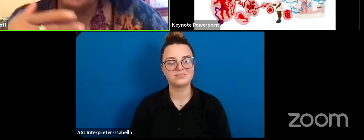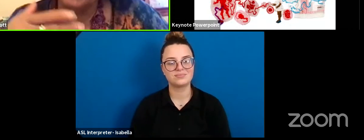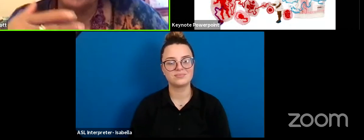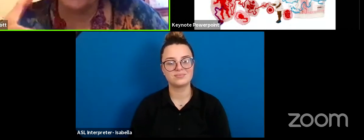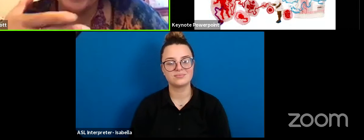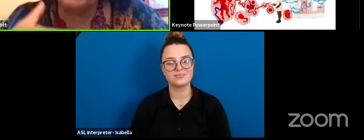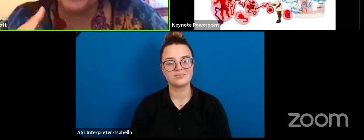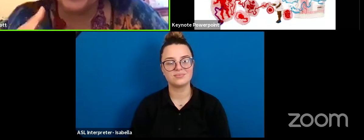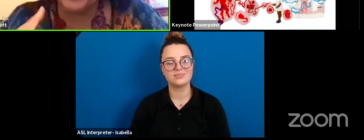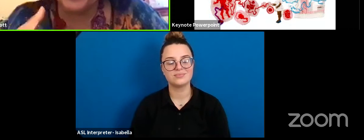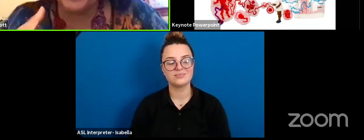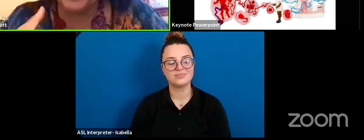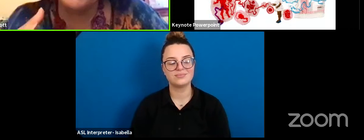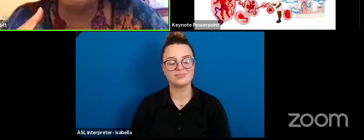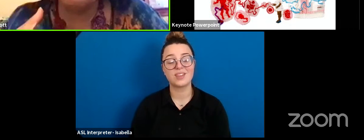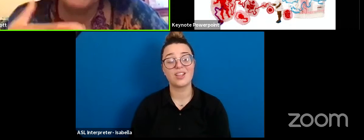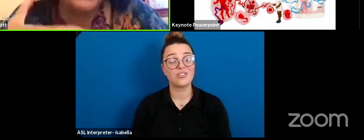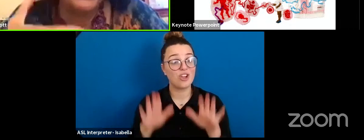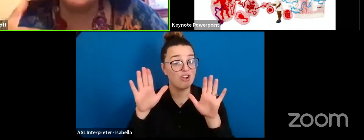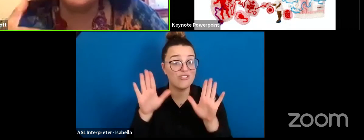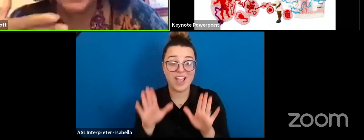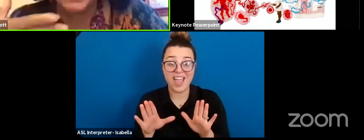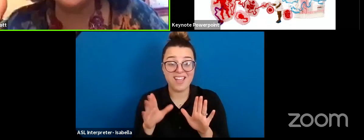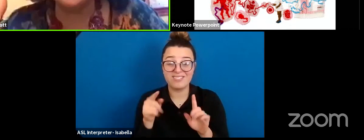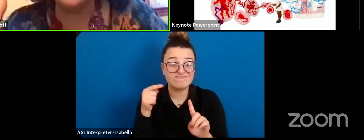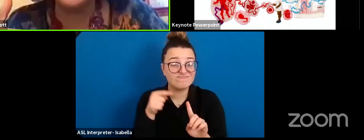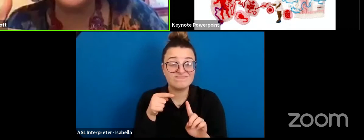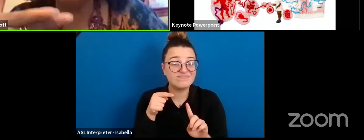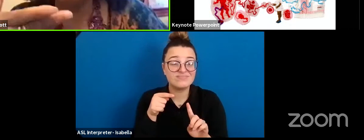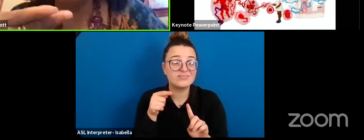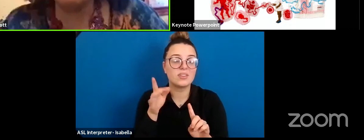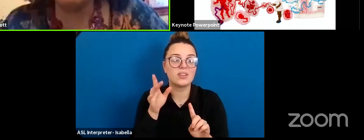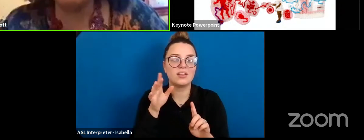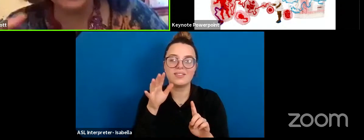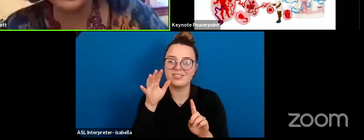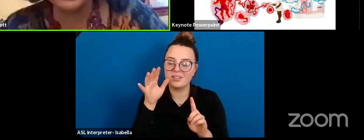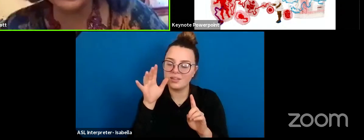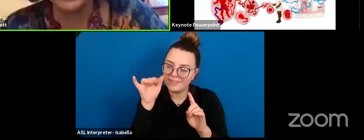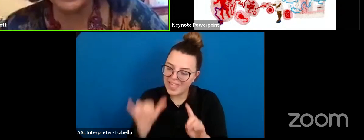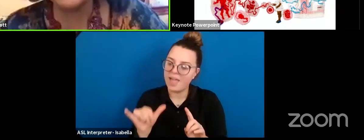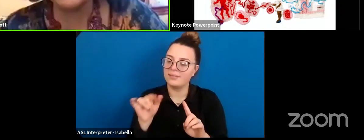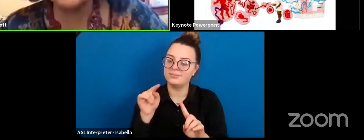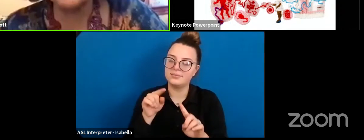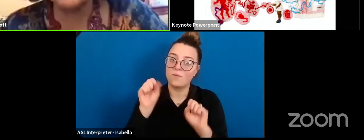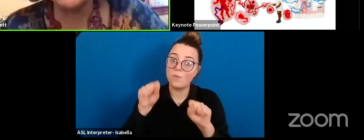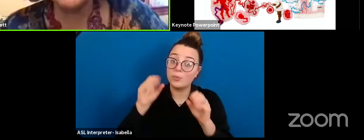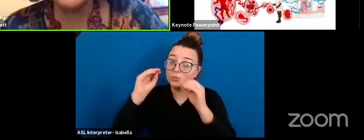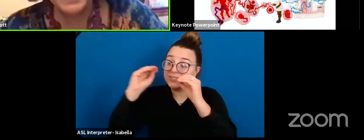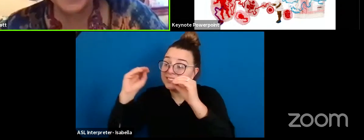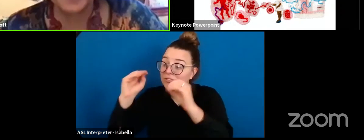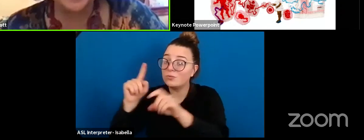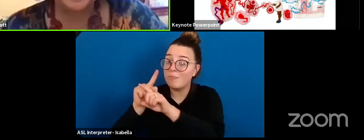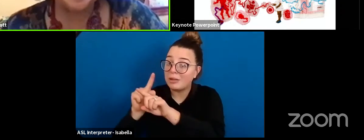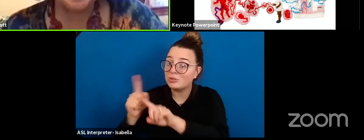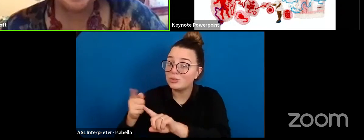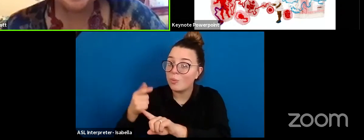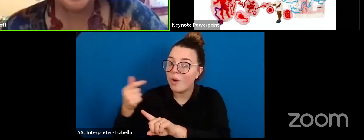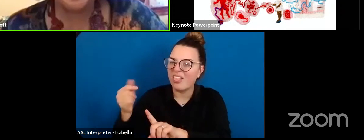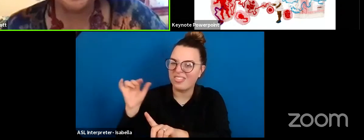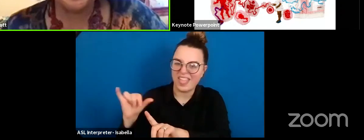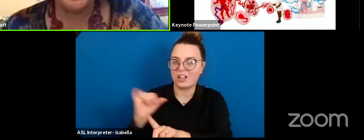And the great part of that is being able to be a teacher or a mentor to someone else. Next.